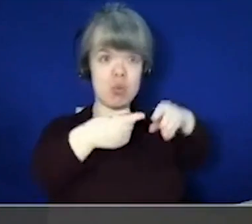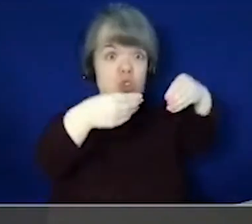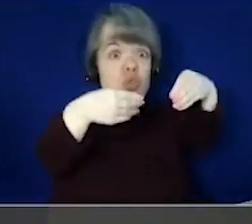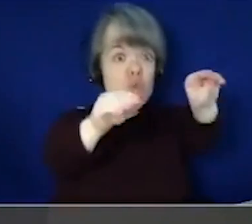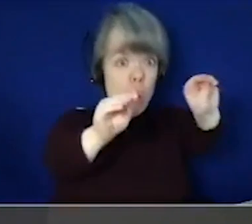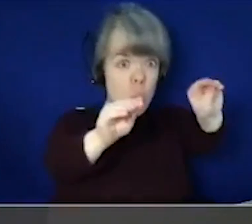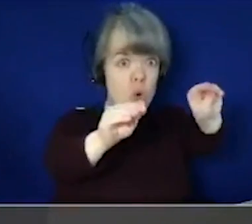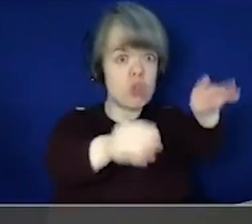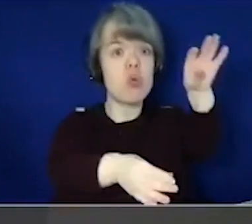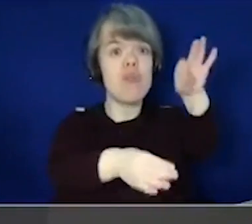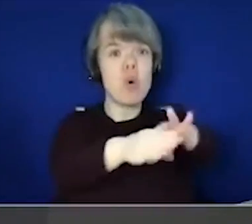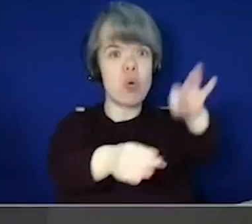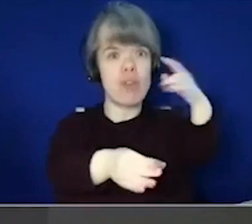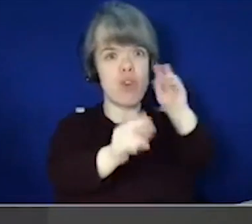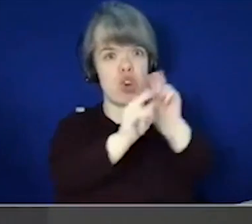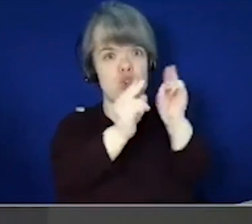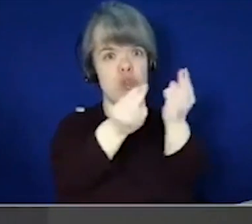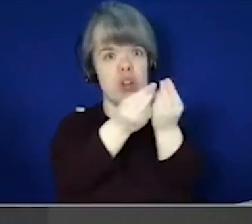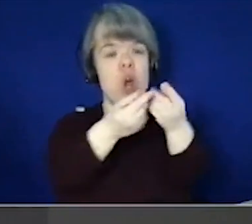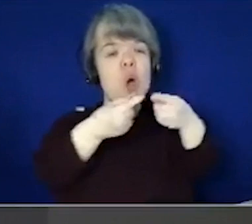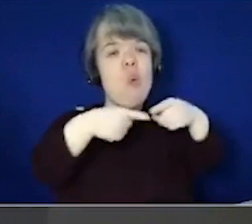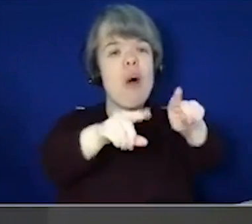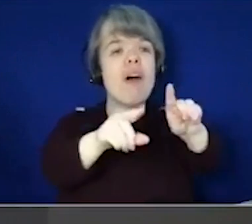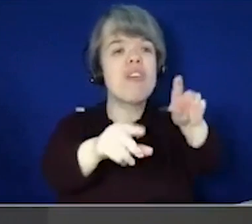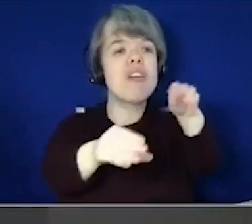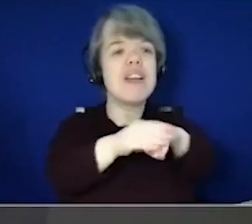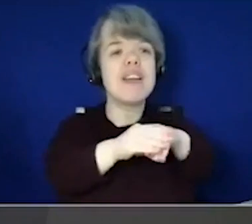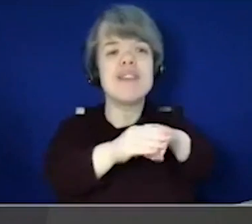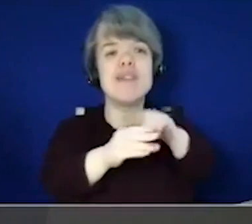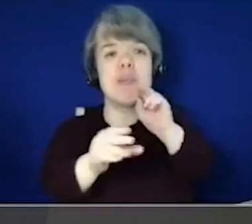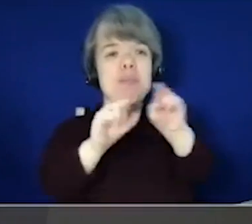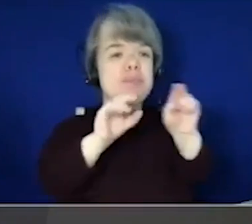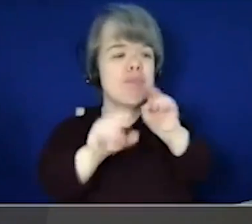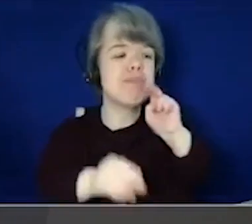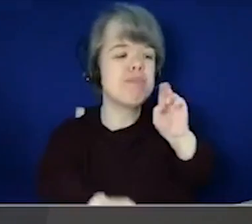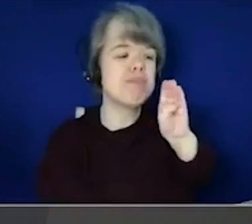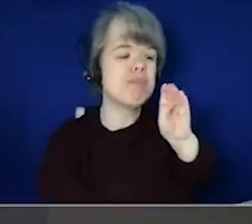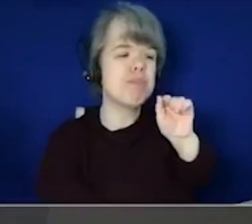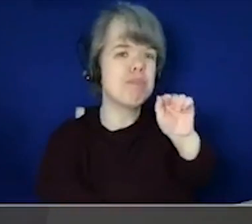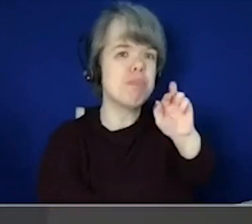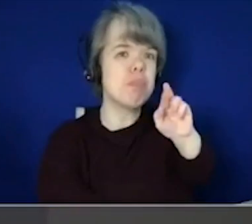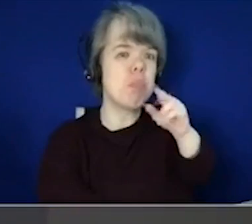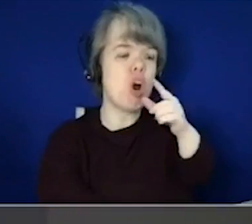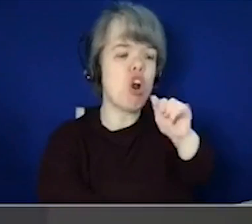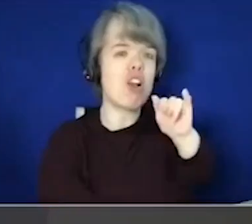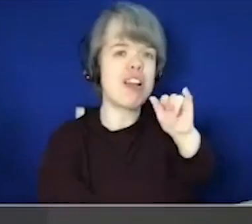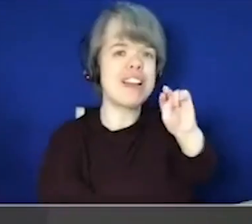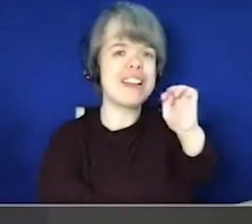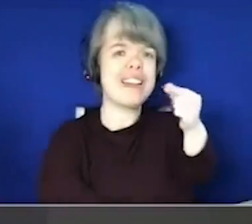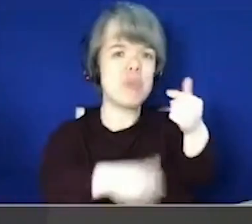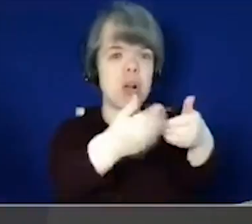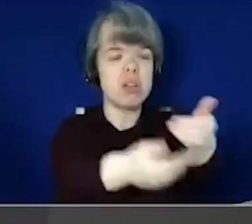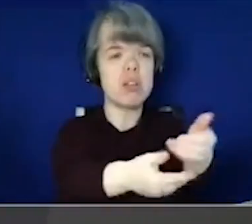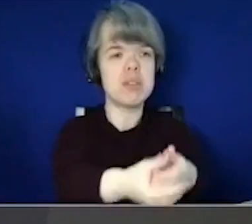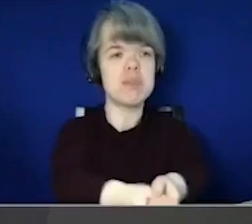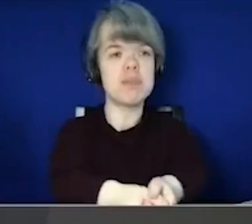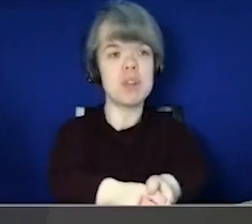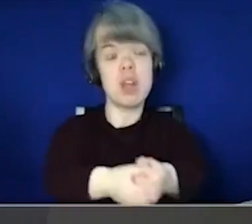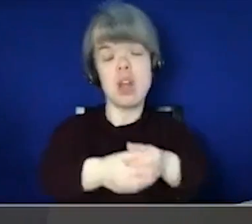that process. So it depends on the amount of partners that are in your store and the time that the contract has been in place, but there is a process